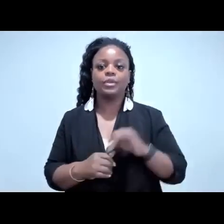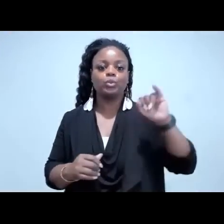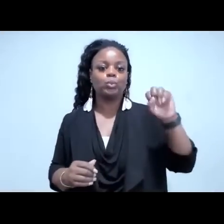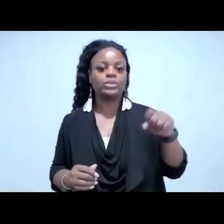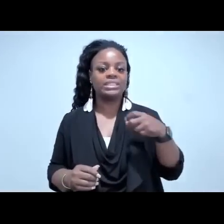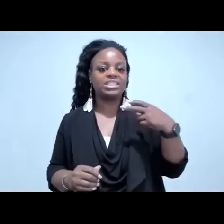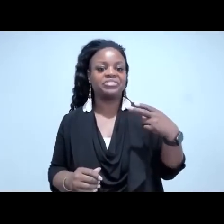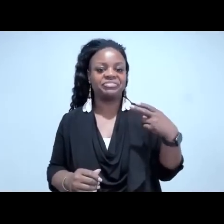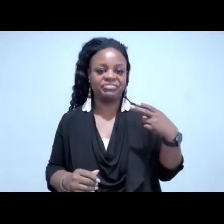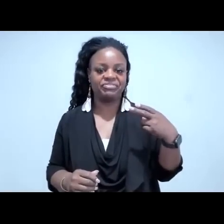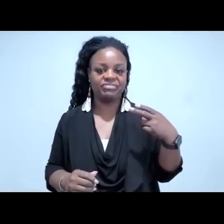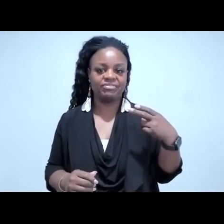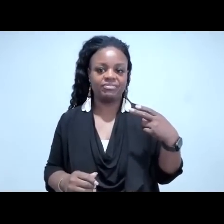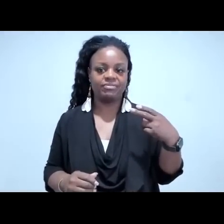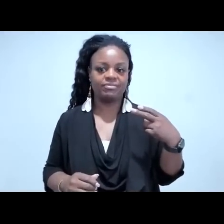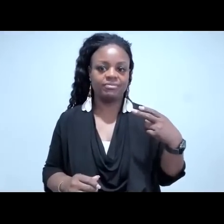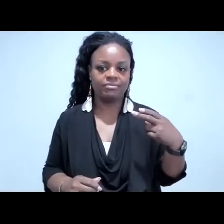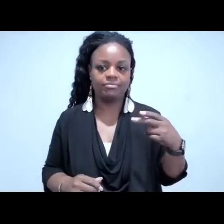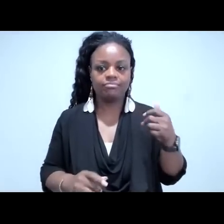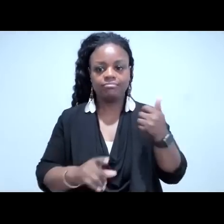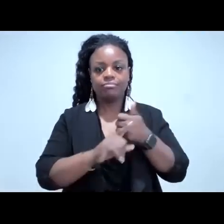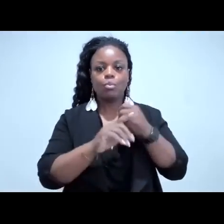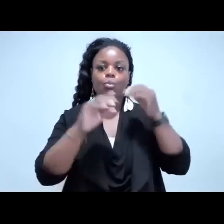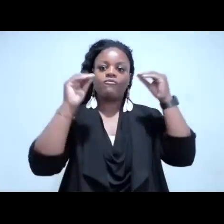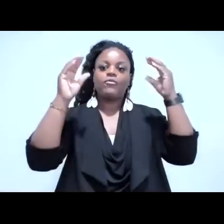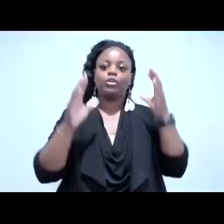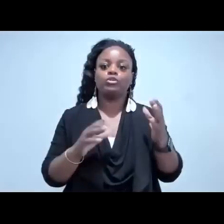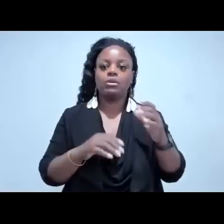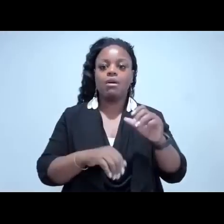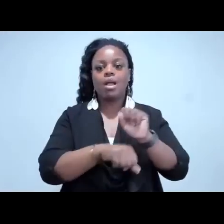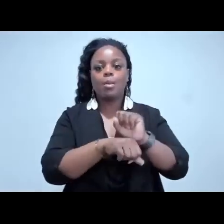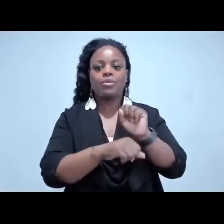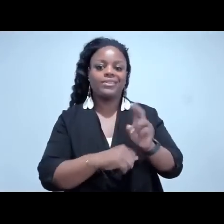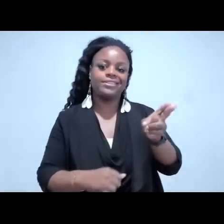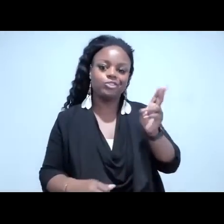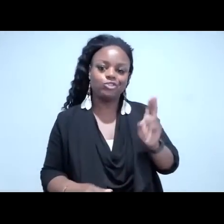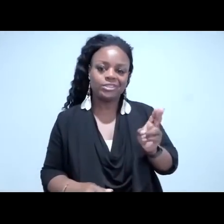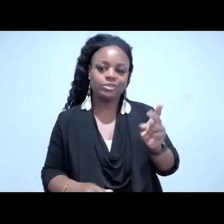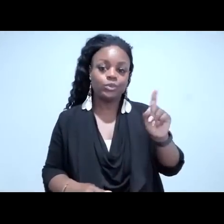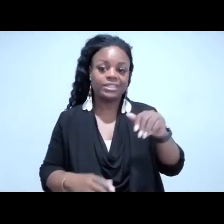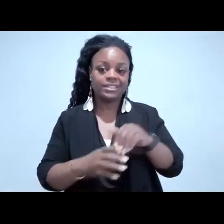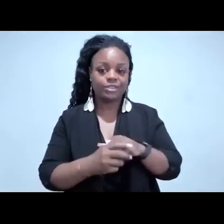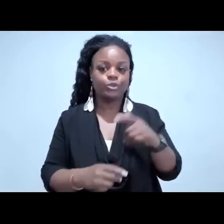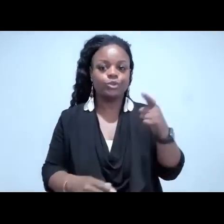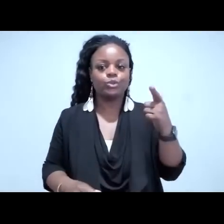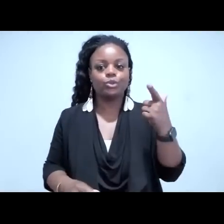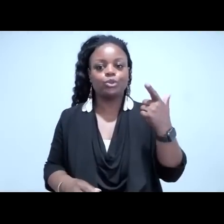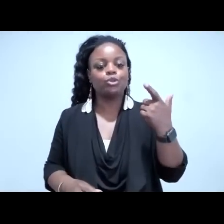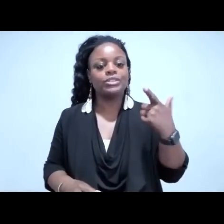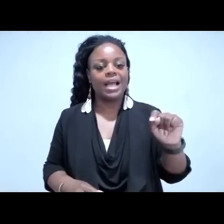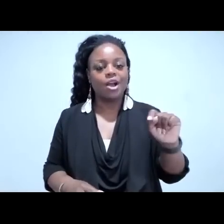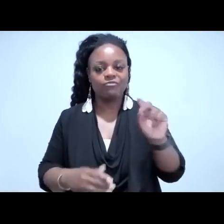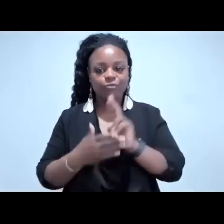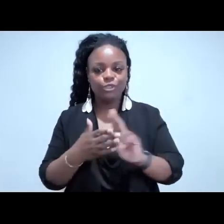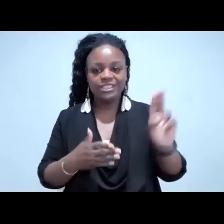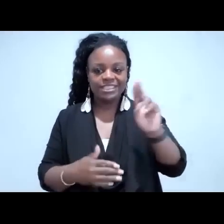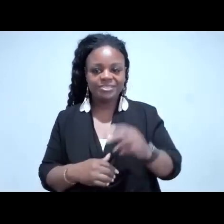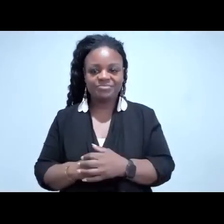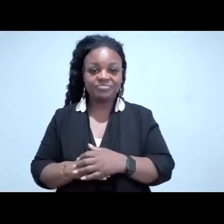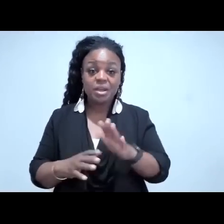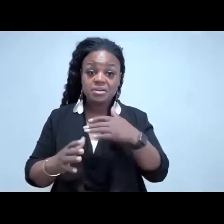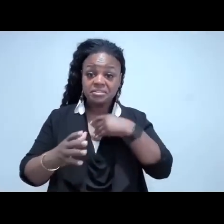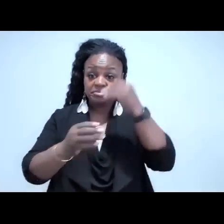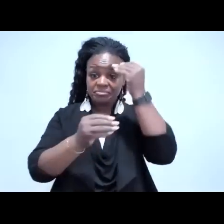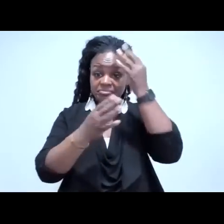being recorded and live-streamed. If you'd like to submit a question for our panelists, please do so using the YouTube